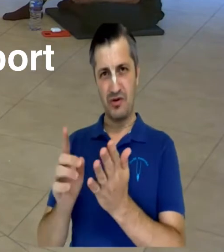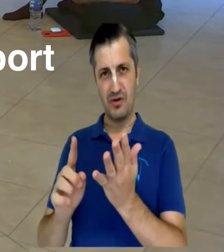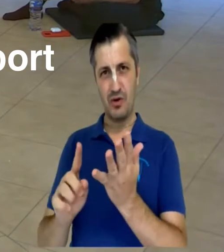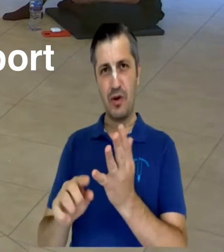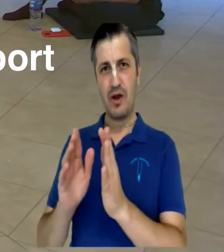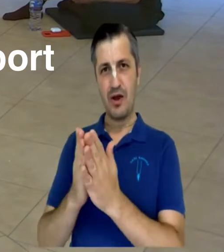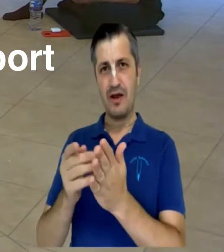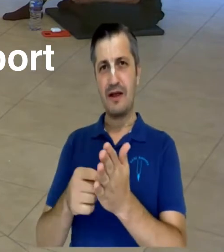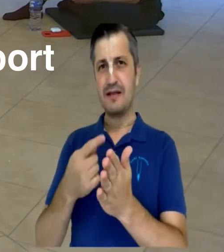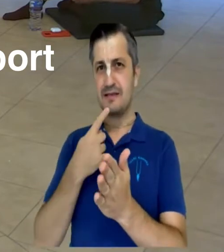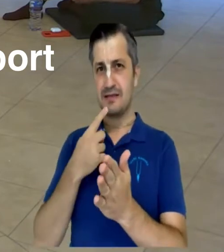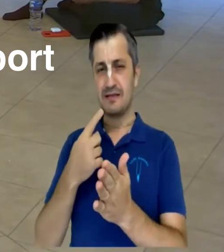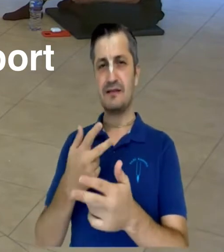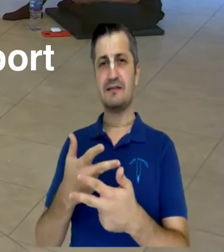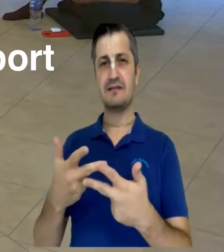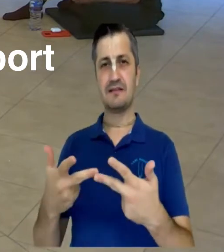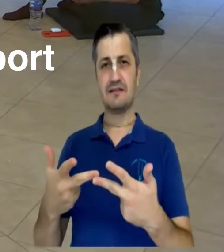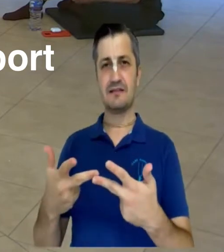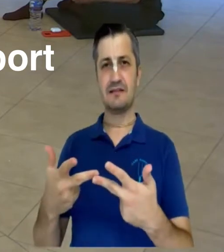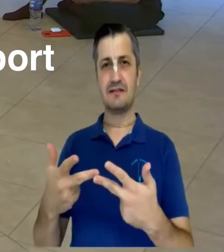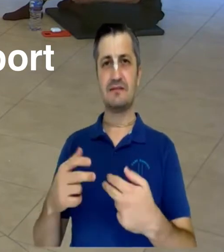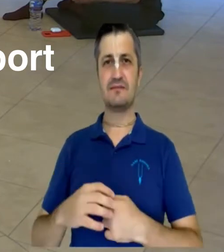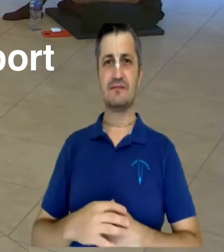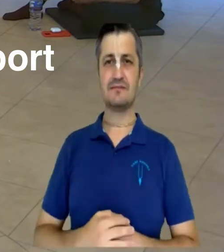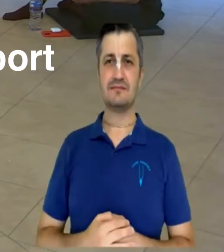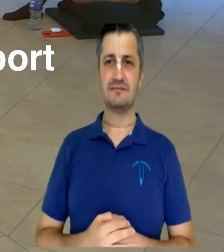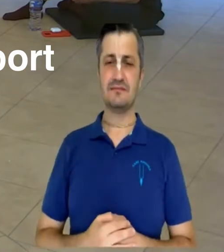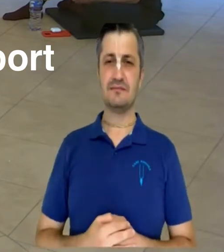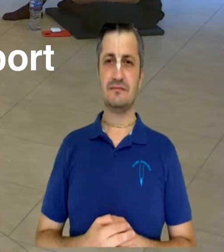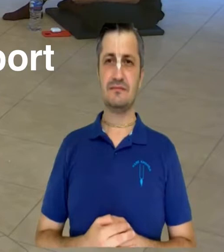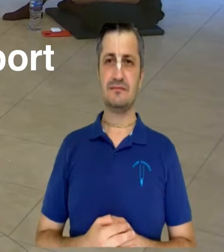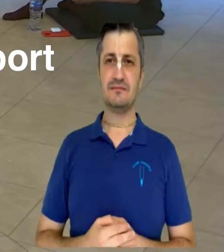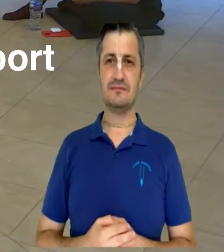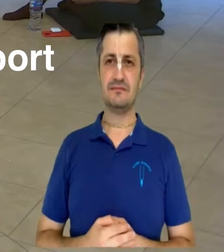param jyoti rupam sampadya svena